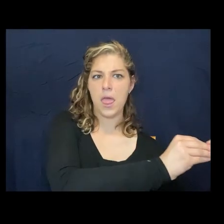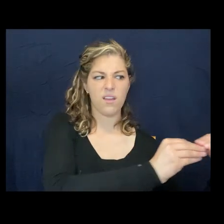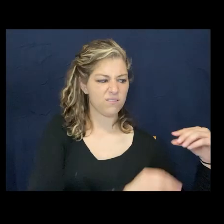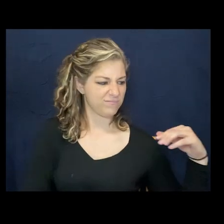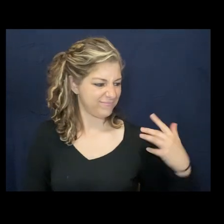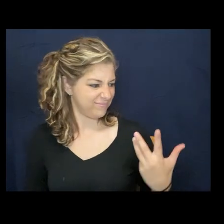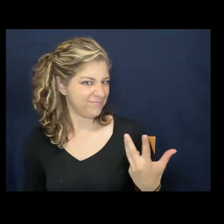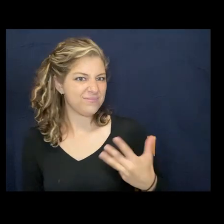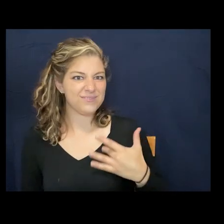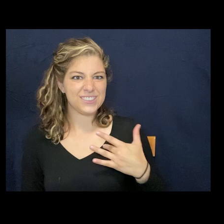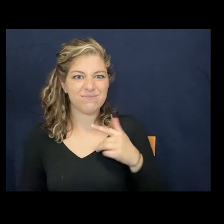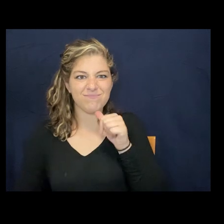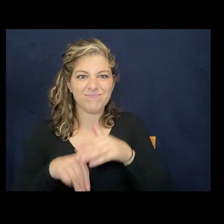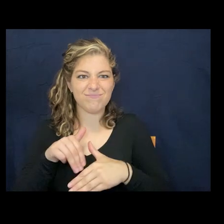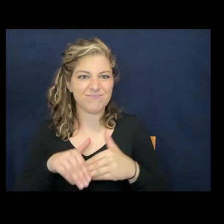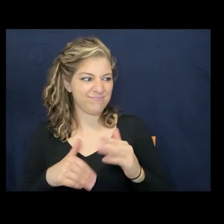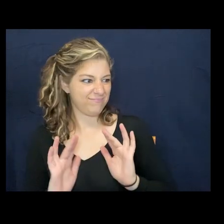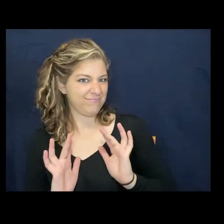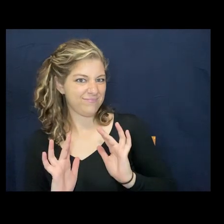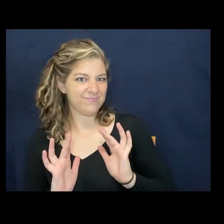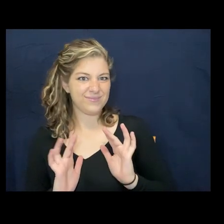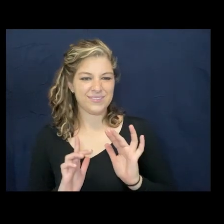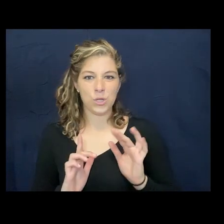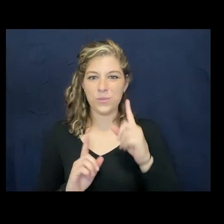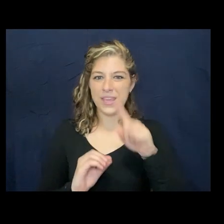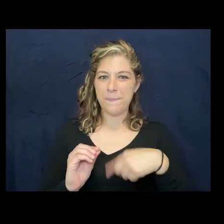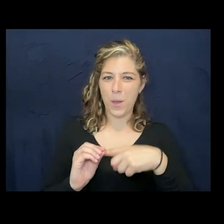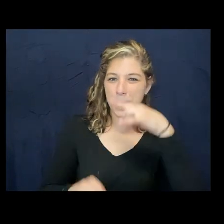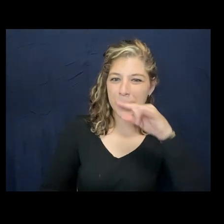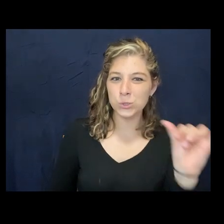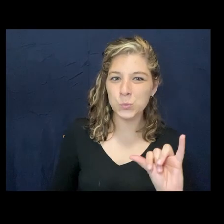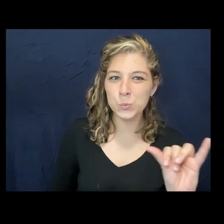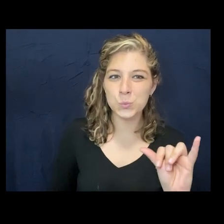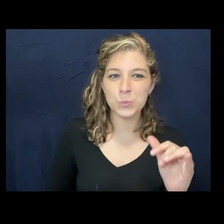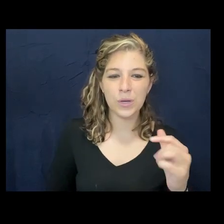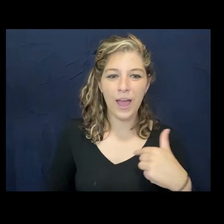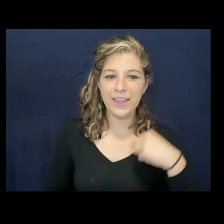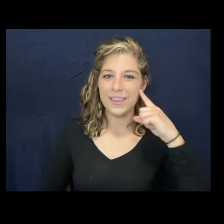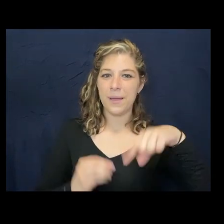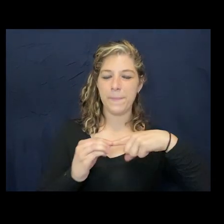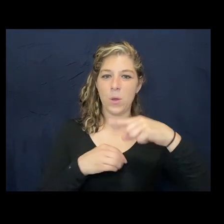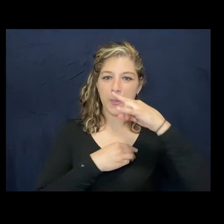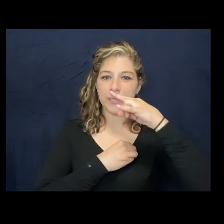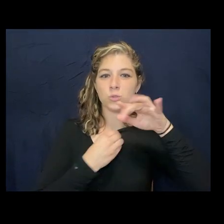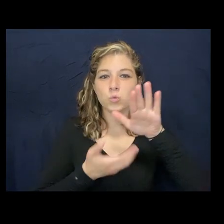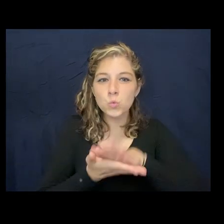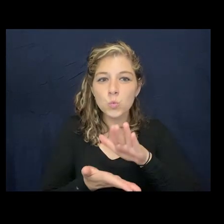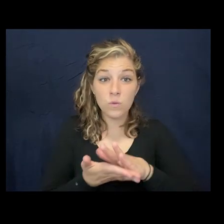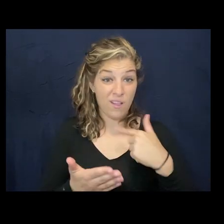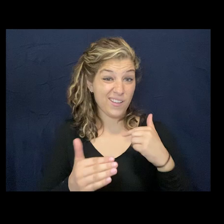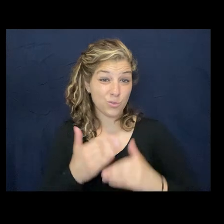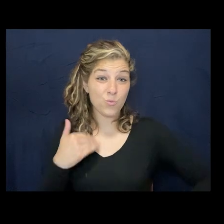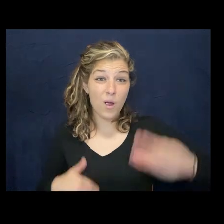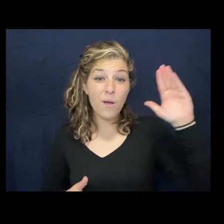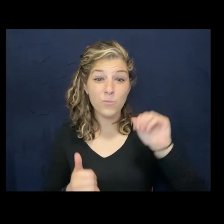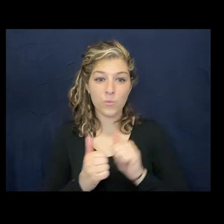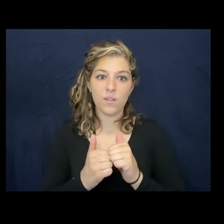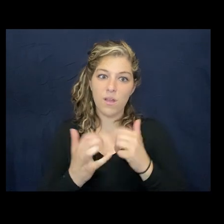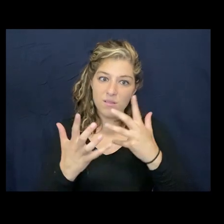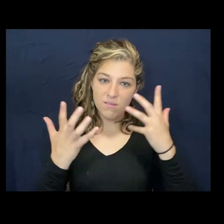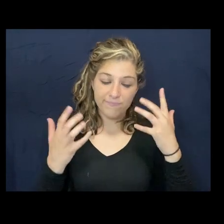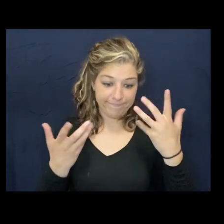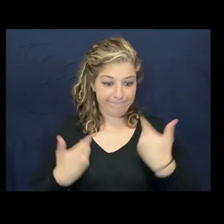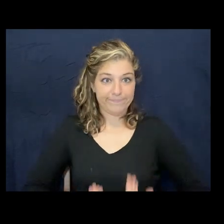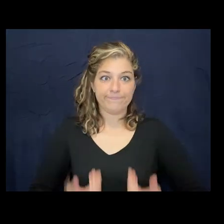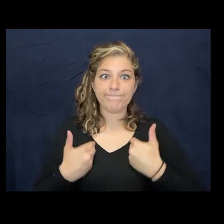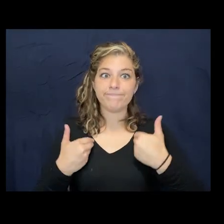that it makes us uncomfortable. And especially when you think about kids, you know, I think about them in school and I grew up with vitiligo. I've